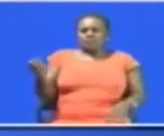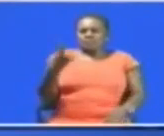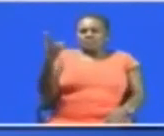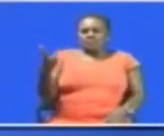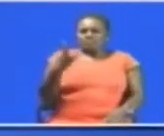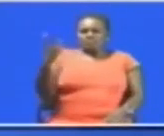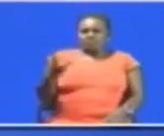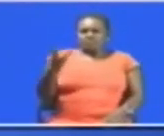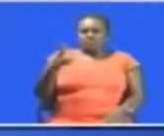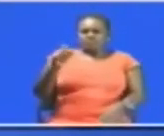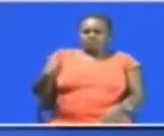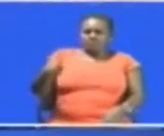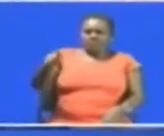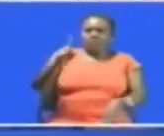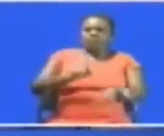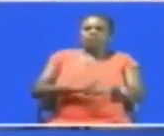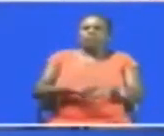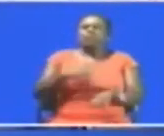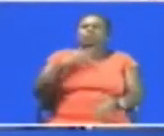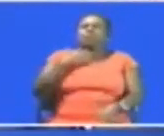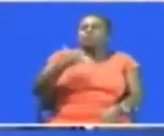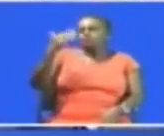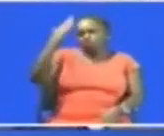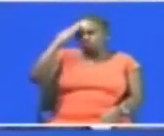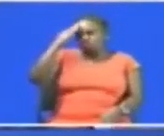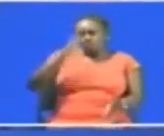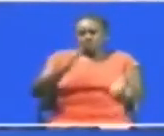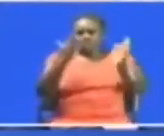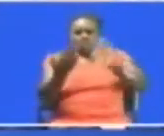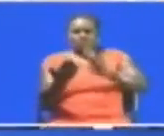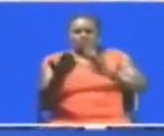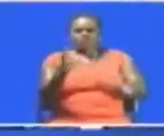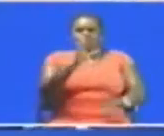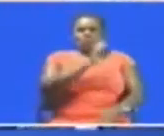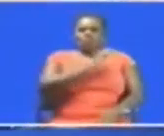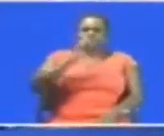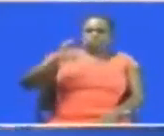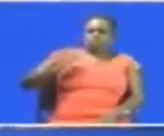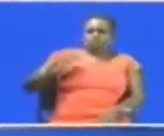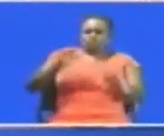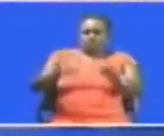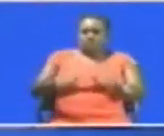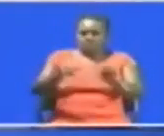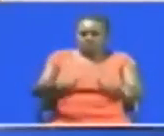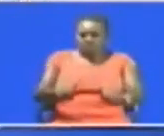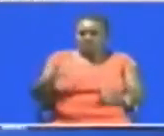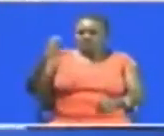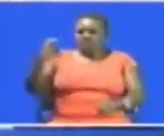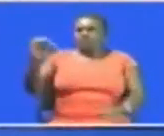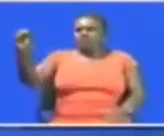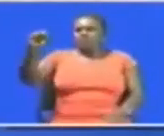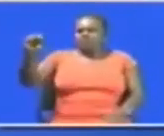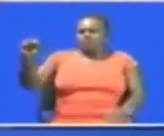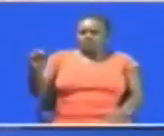to April maize planting season. We also wanted to know. Appearing before the National Assembly Agriculture Committee,